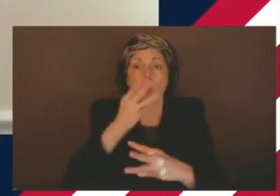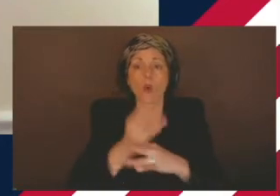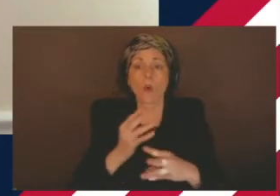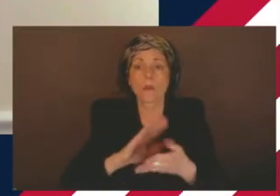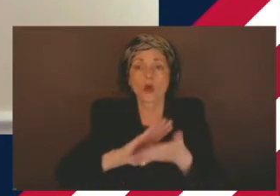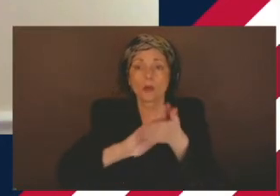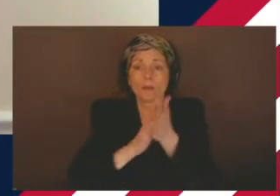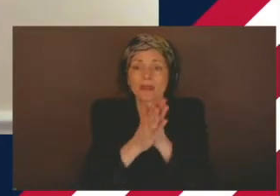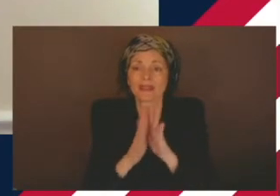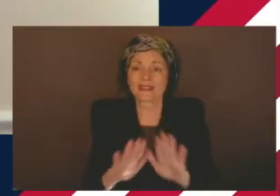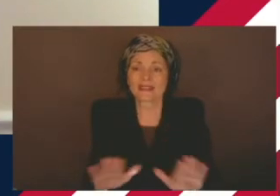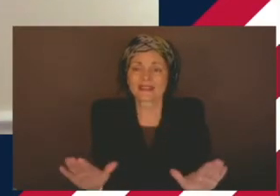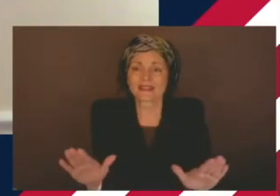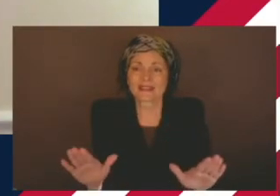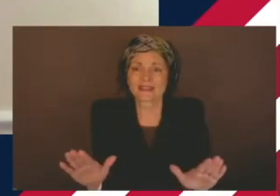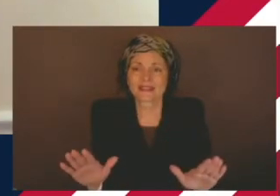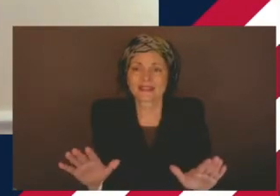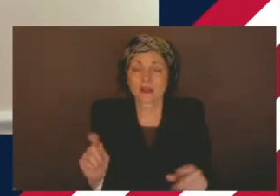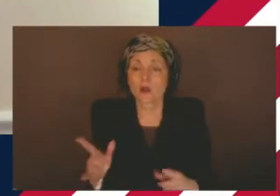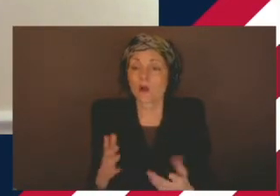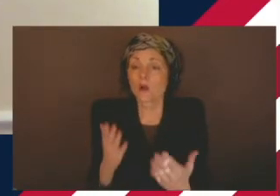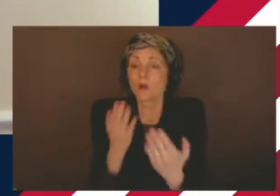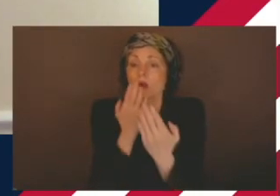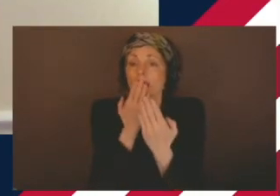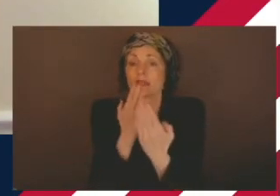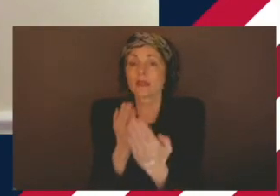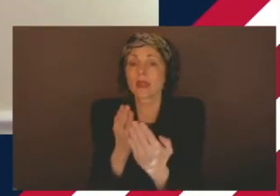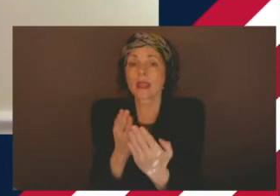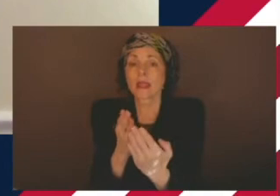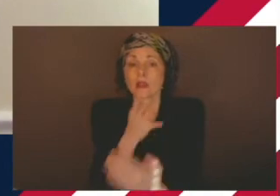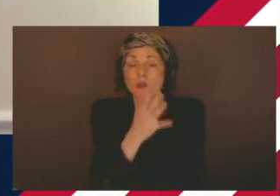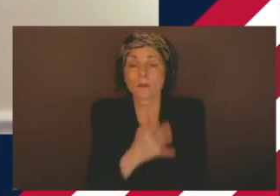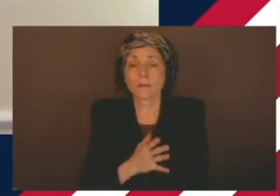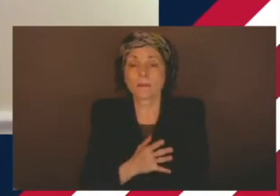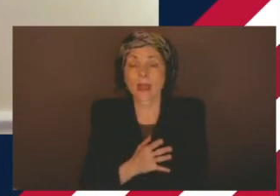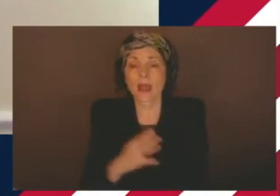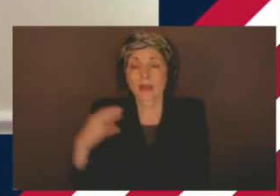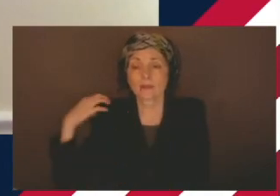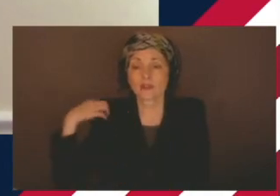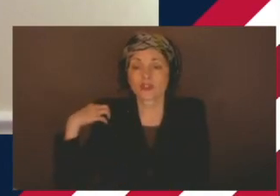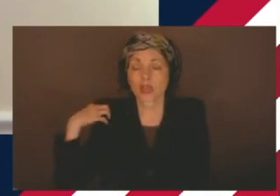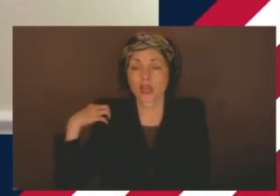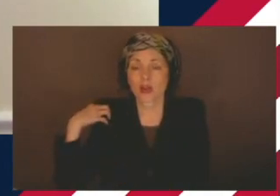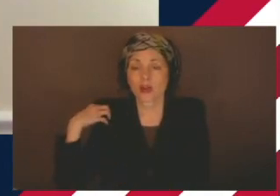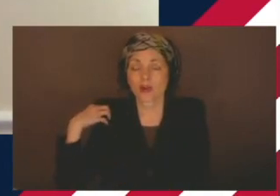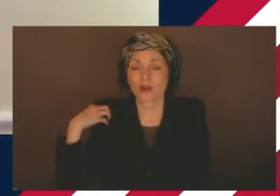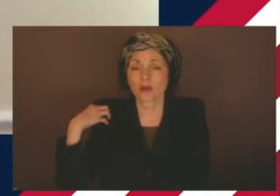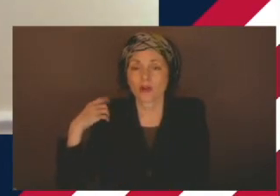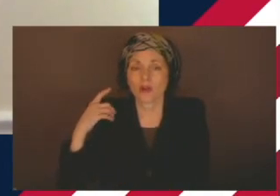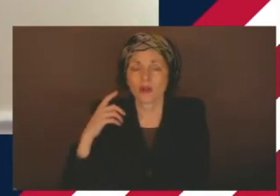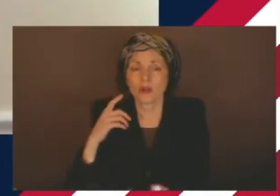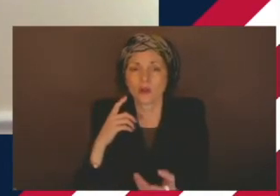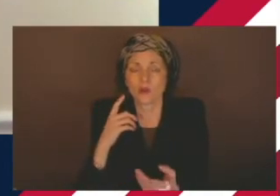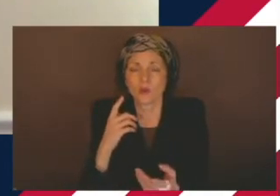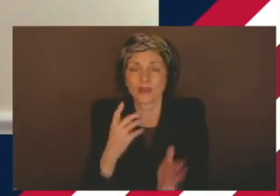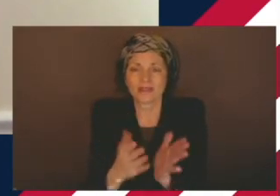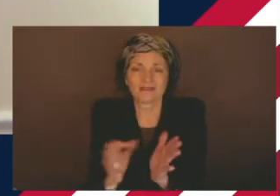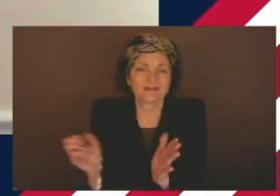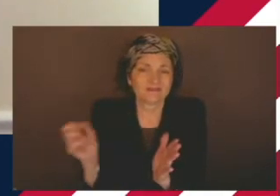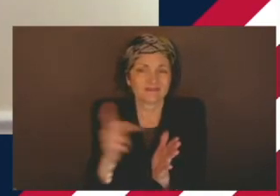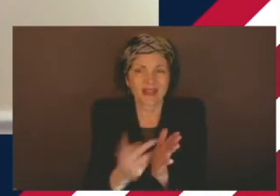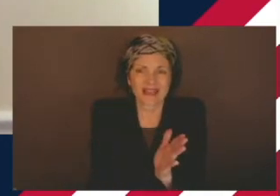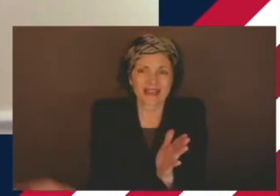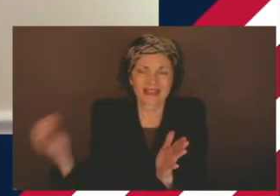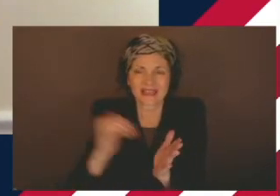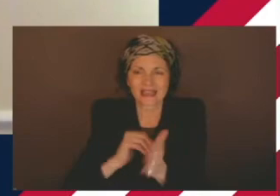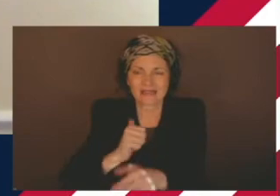Thank you, Madam Chair. Restoring American leadership on the world stage means breaking down the Berlin